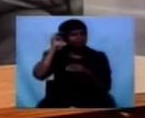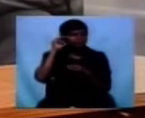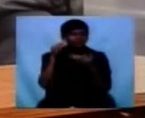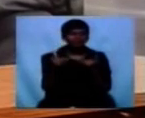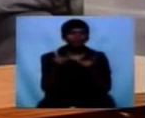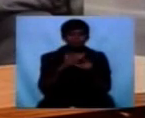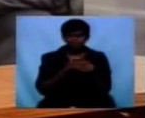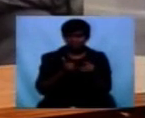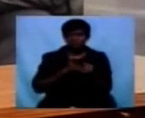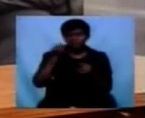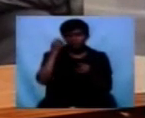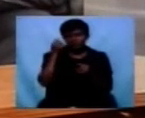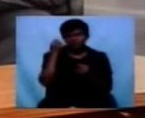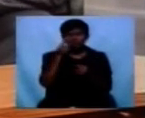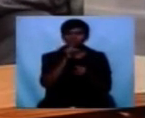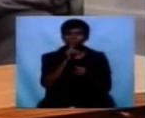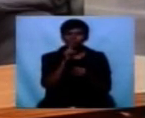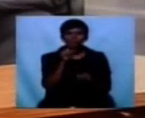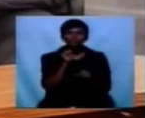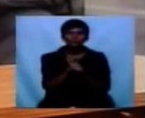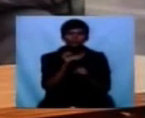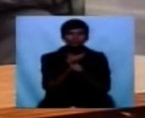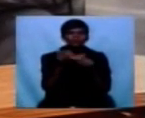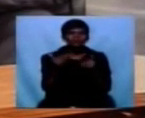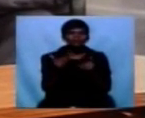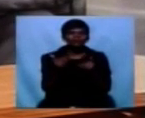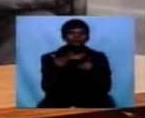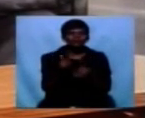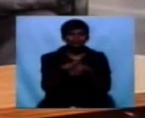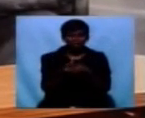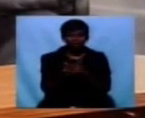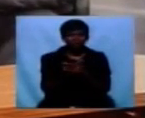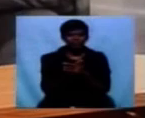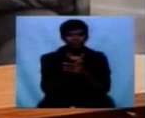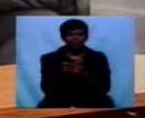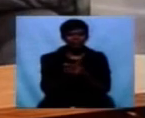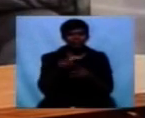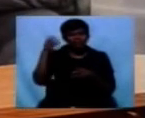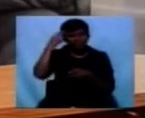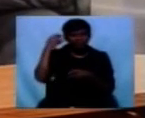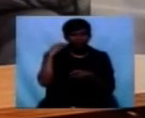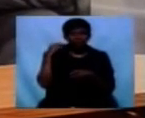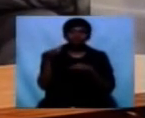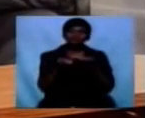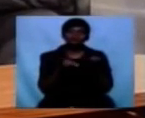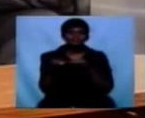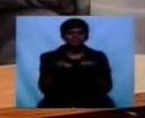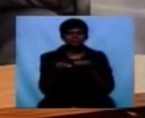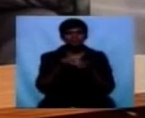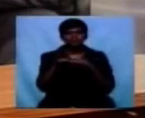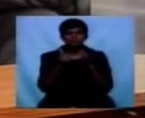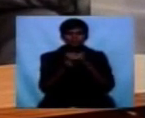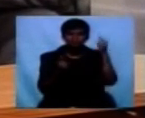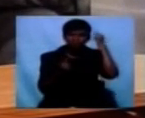I understand that the functions of Works and Supply now are to do with the office management of all the government